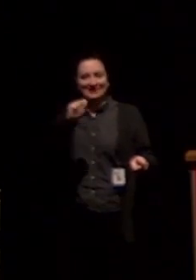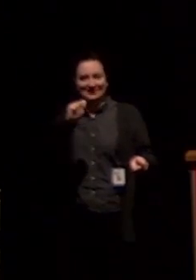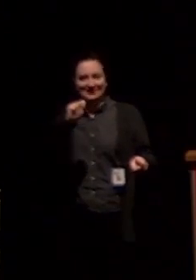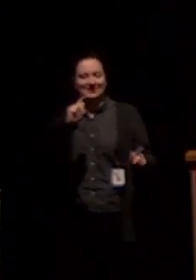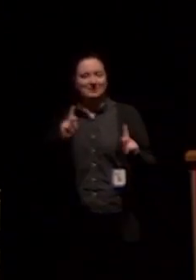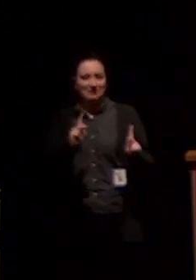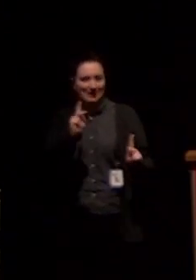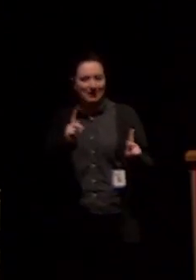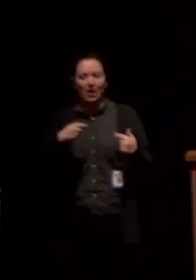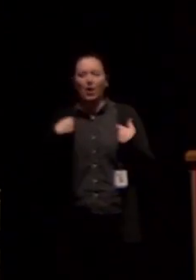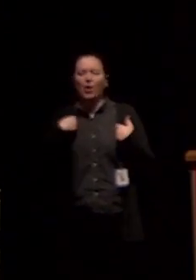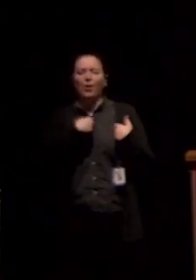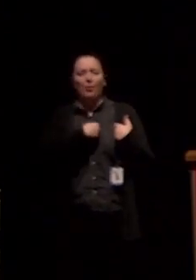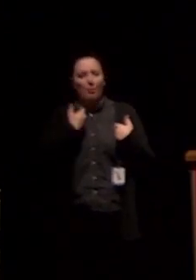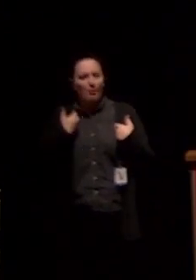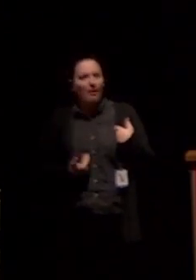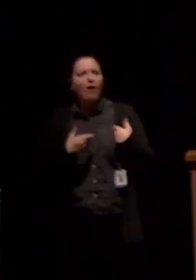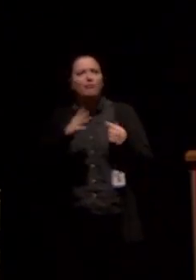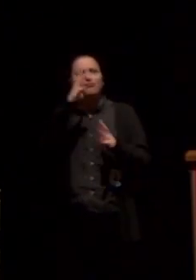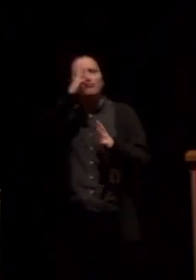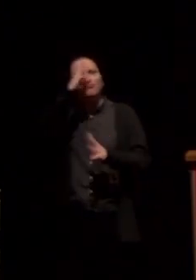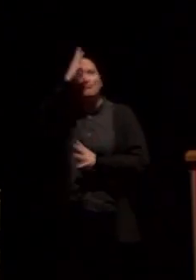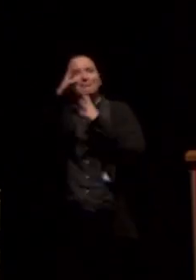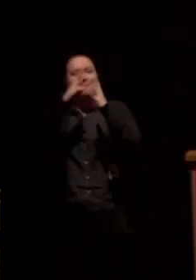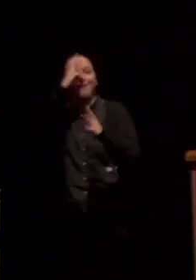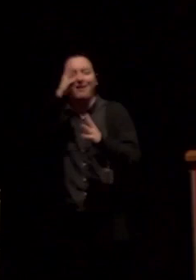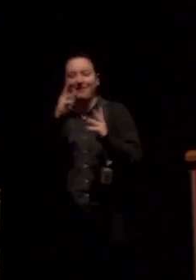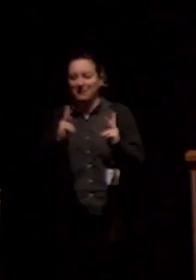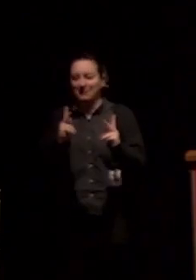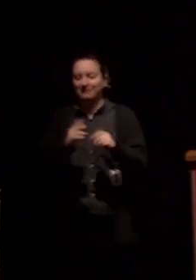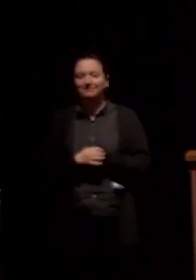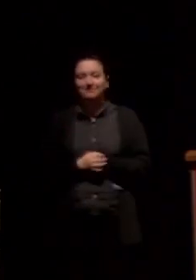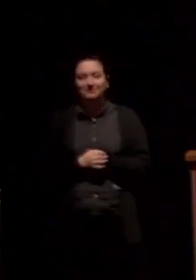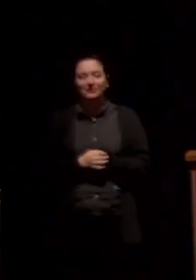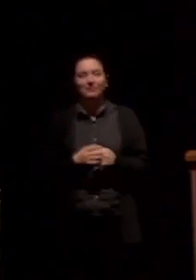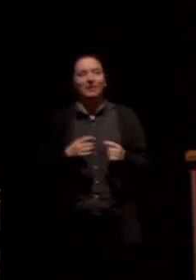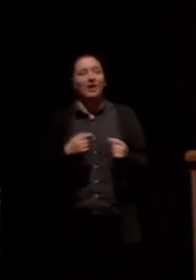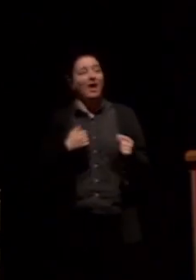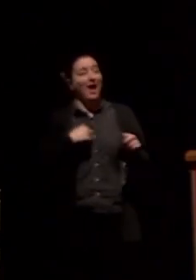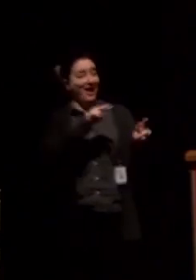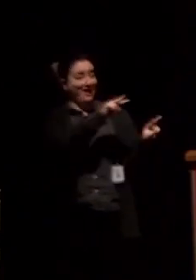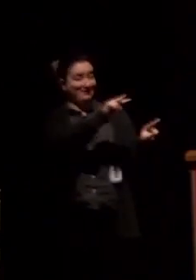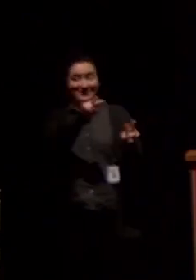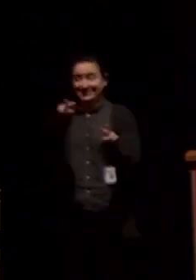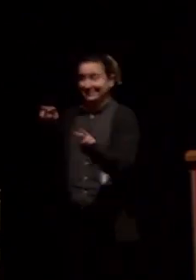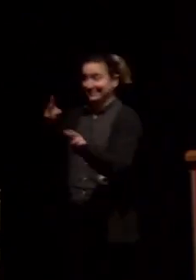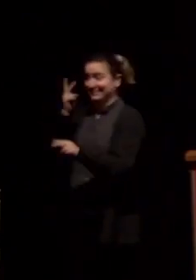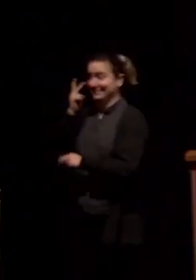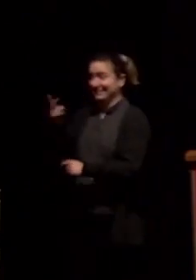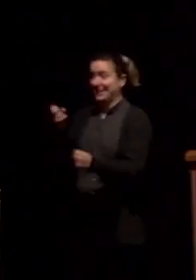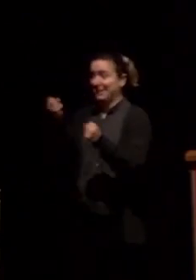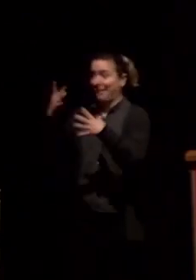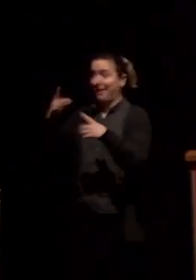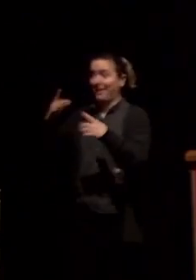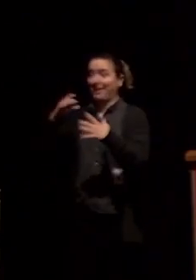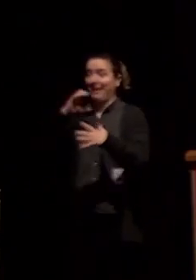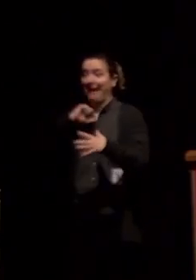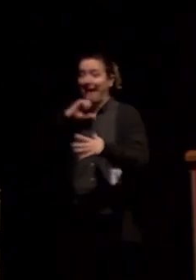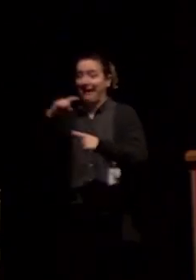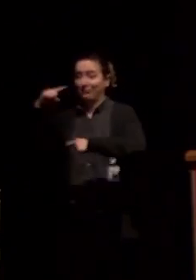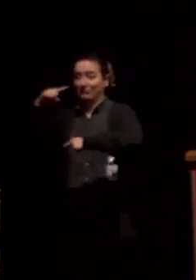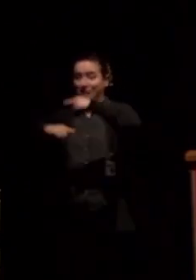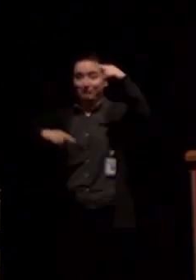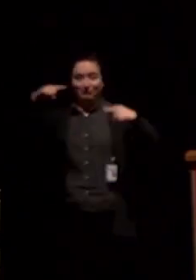think another example of this is thinking back, I'm looking at a wide variety of ages in here, but those of you who are aware of the early AIDS